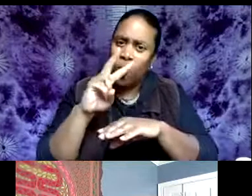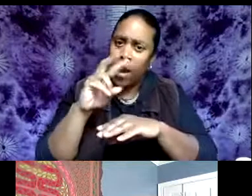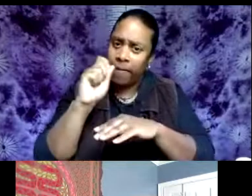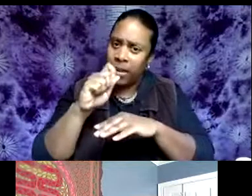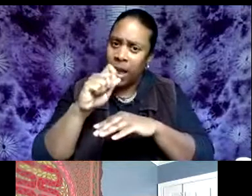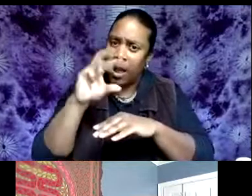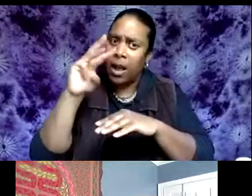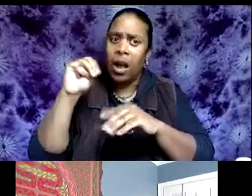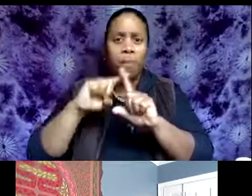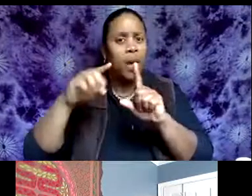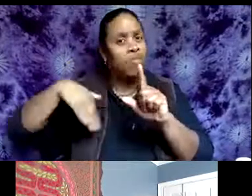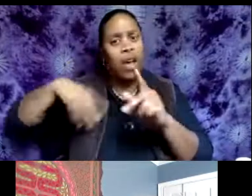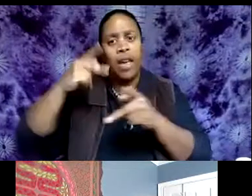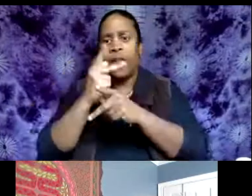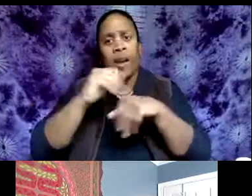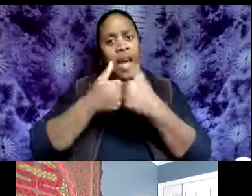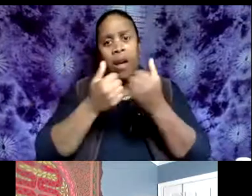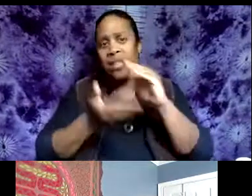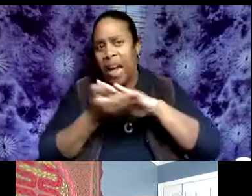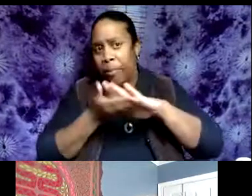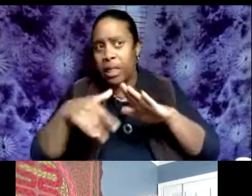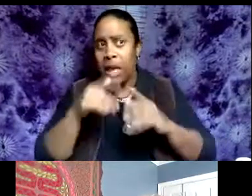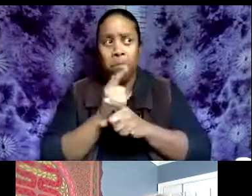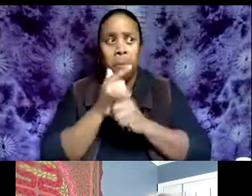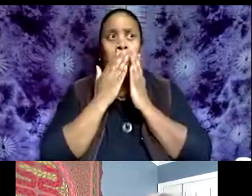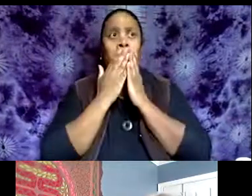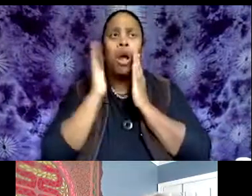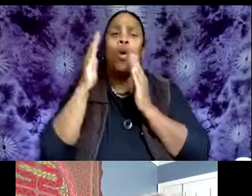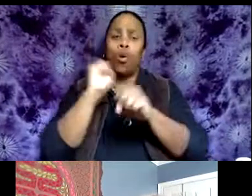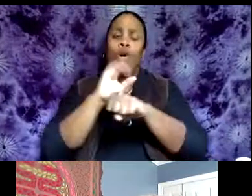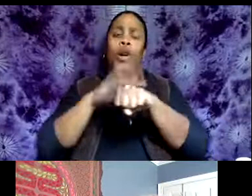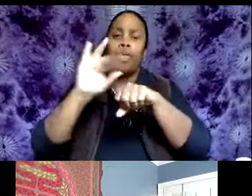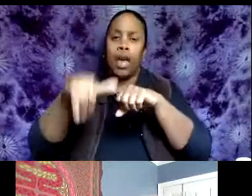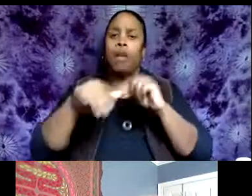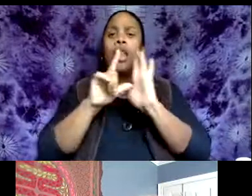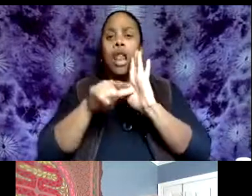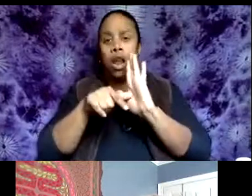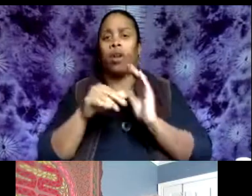properly. So I think it's not on at the moment, and I may work on that later today.